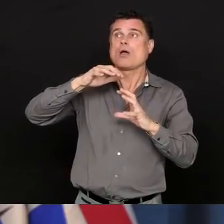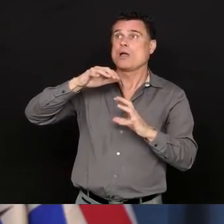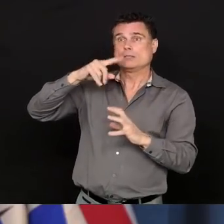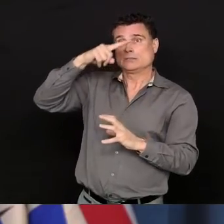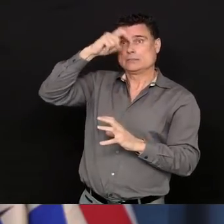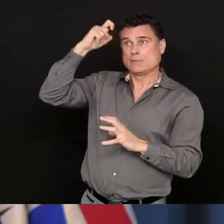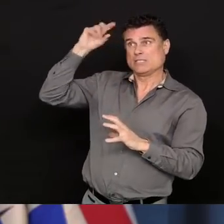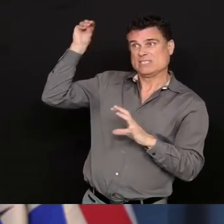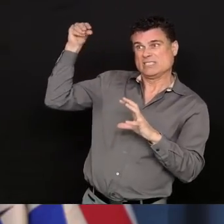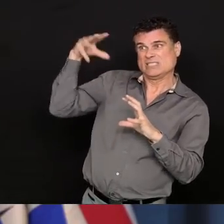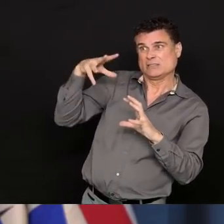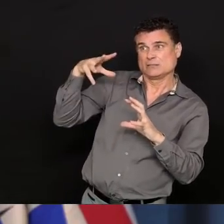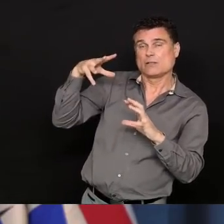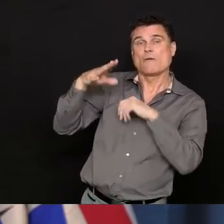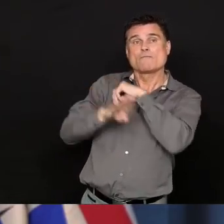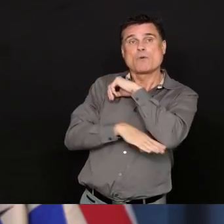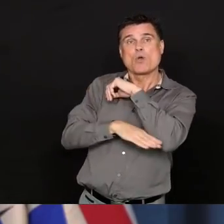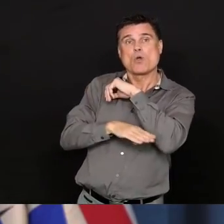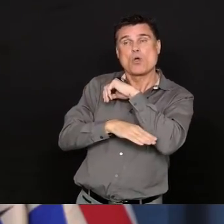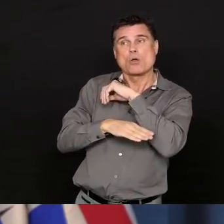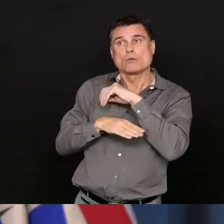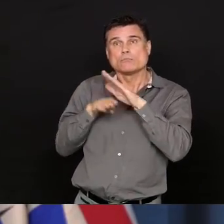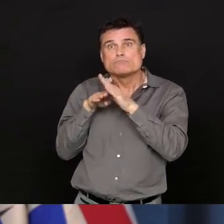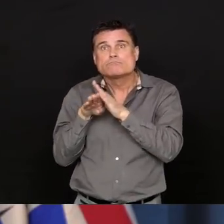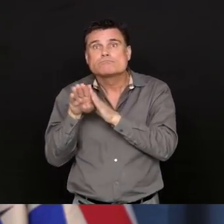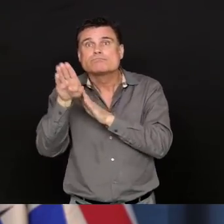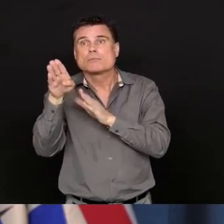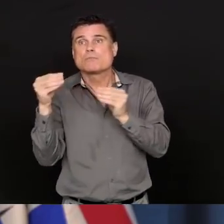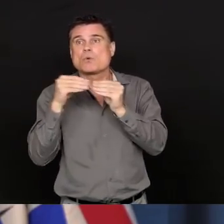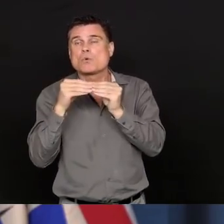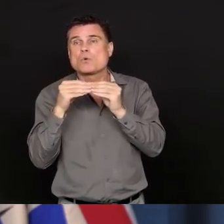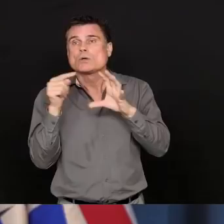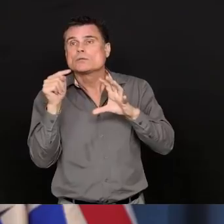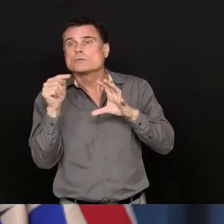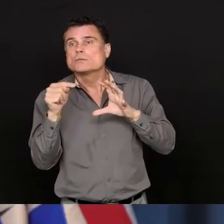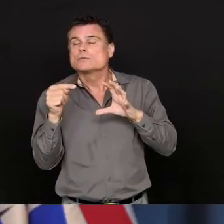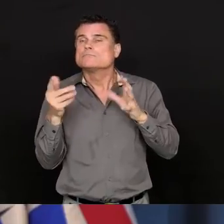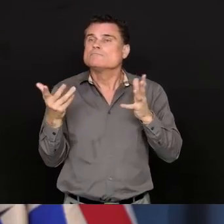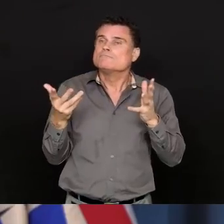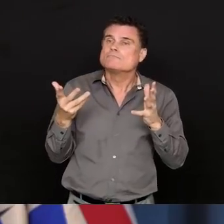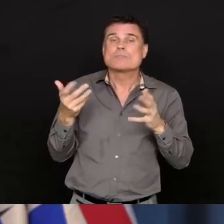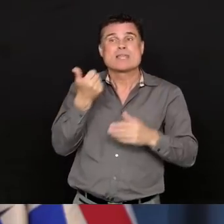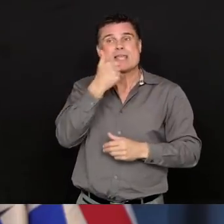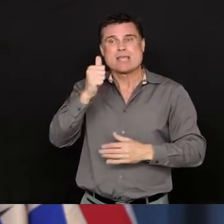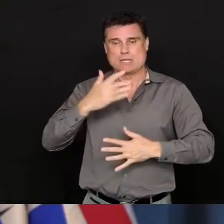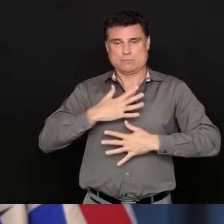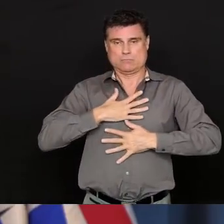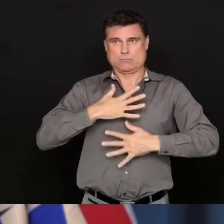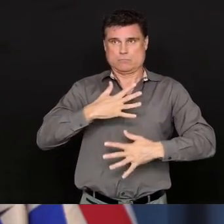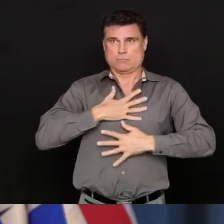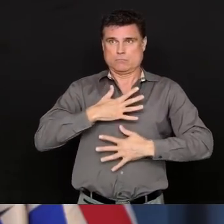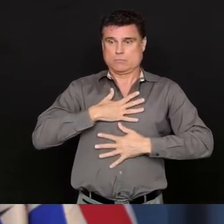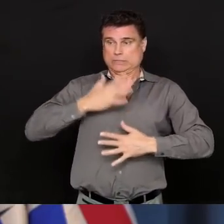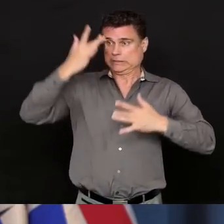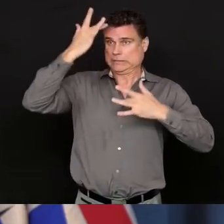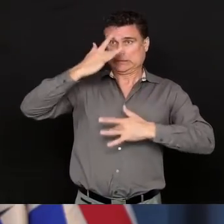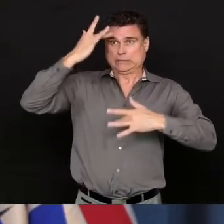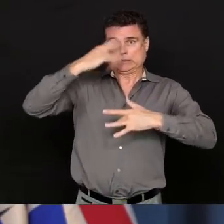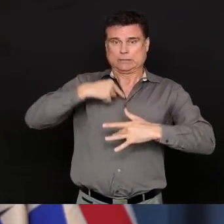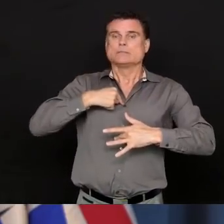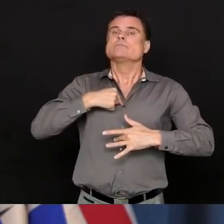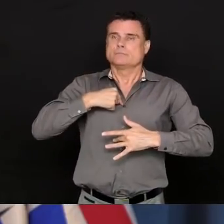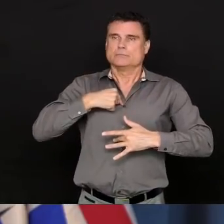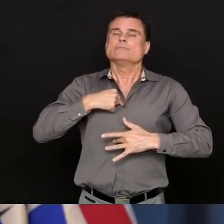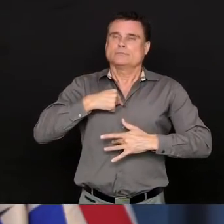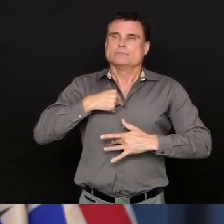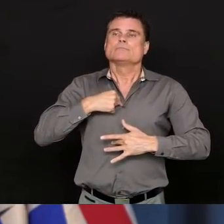season, the next fall, that we'll start to see it increasing naturally again, even if